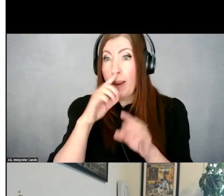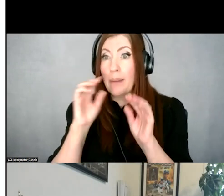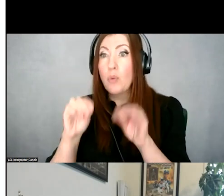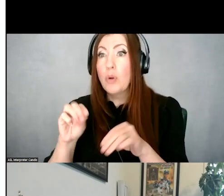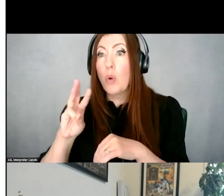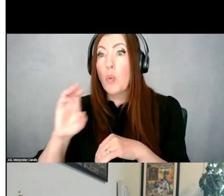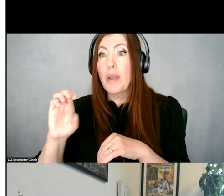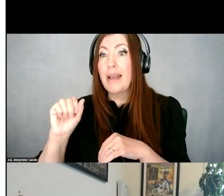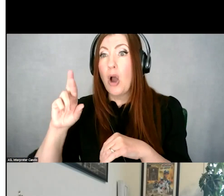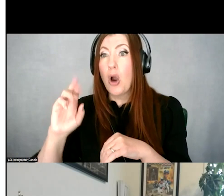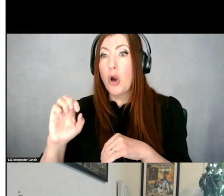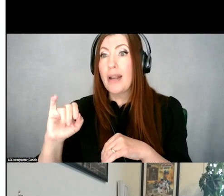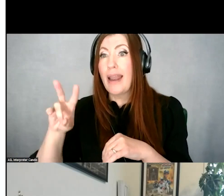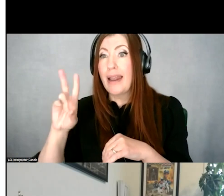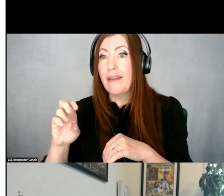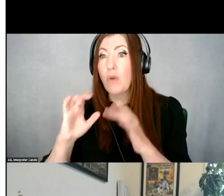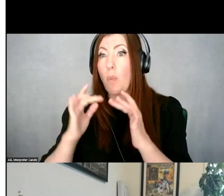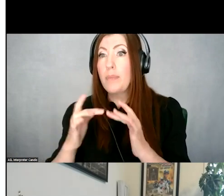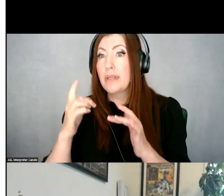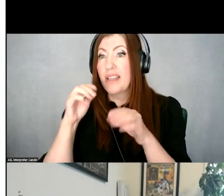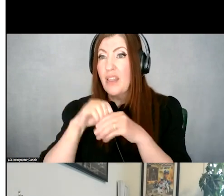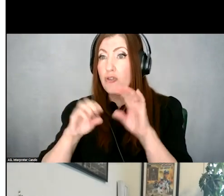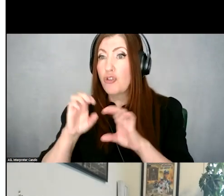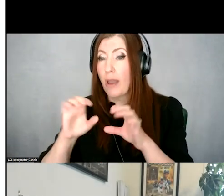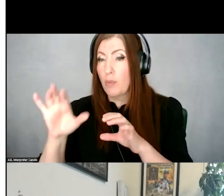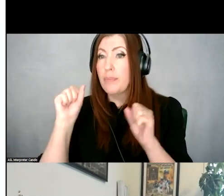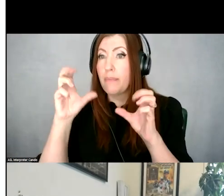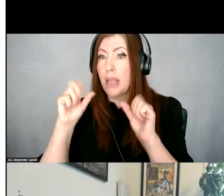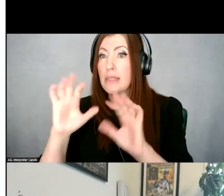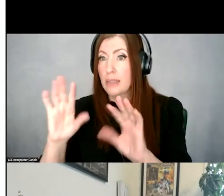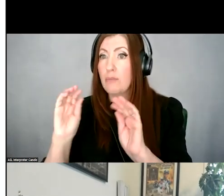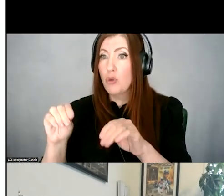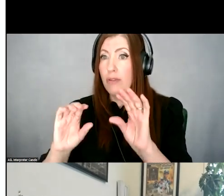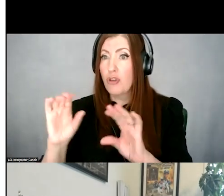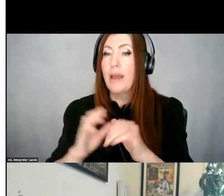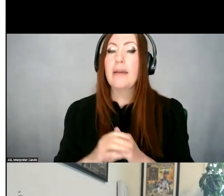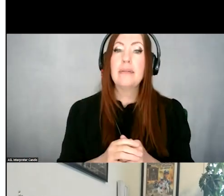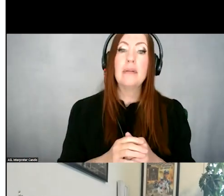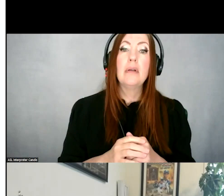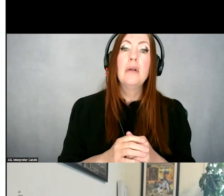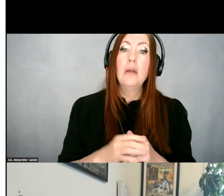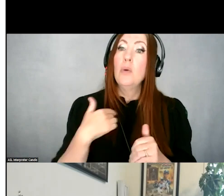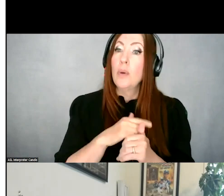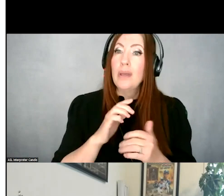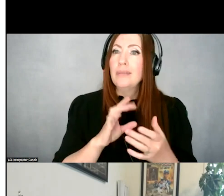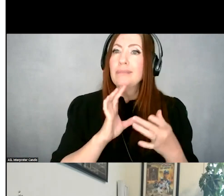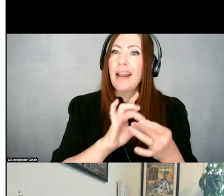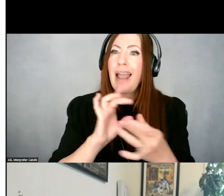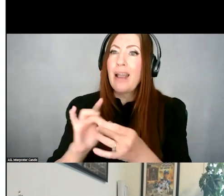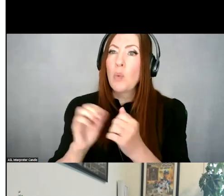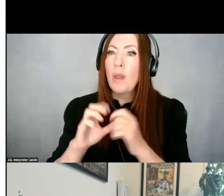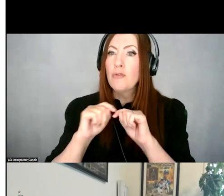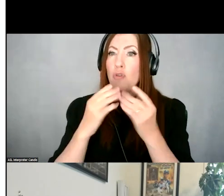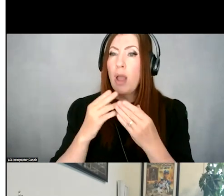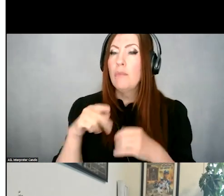website into the chat, that would be amazing. We also connect with the tribes, again, in the Pacific Northwest